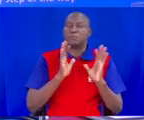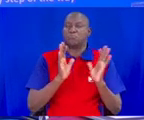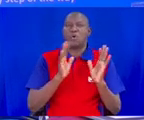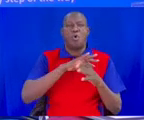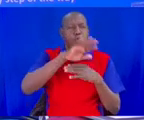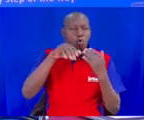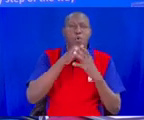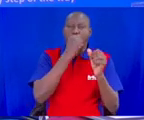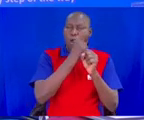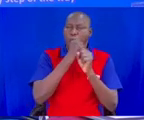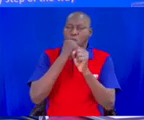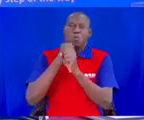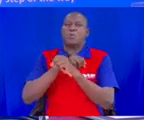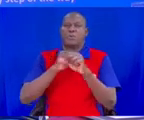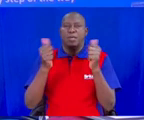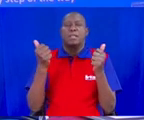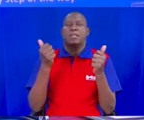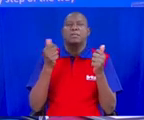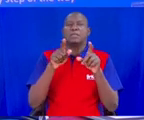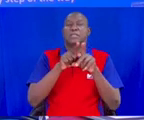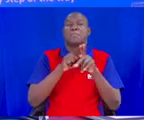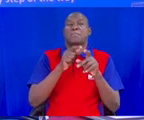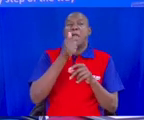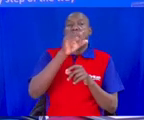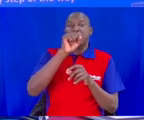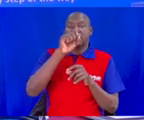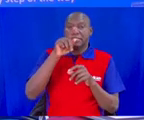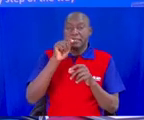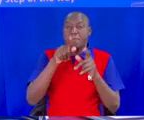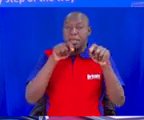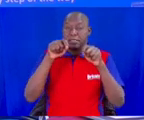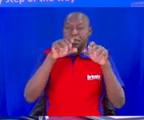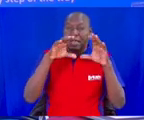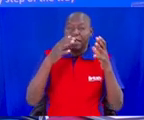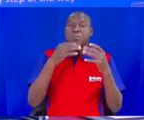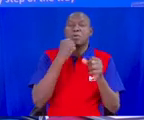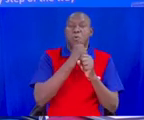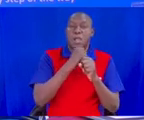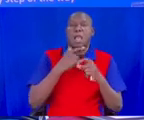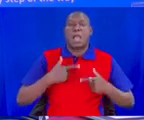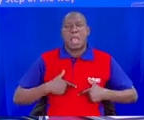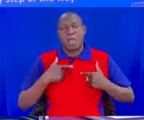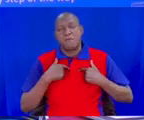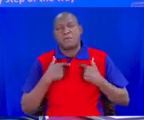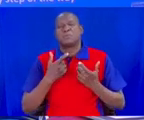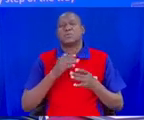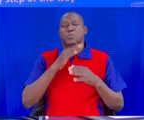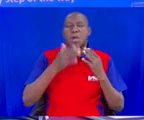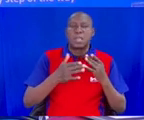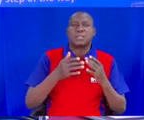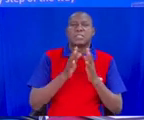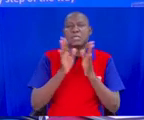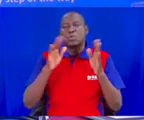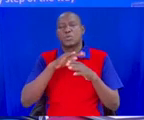business. And as far as the asset management company is concerned, the life company is concerned, the general insurance company is concerned, all of